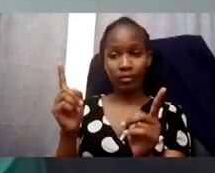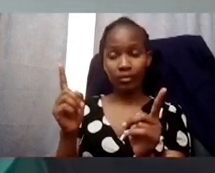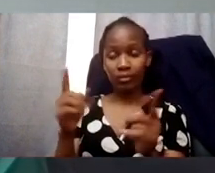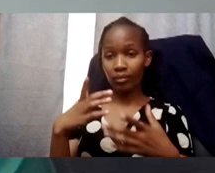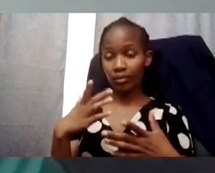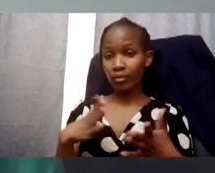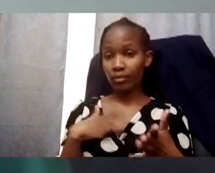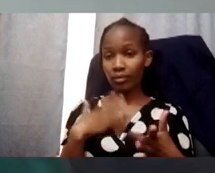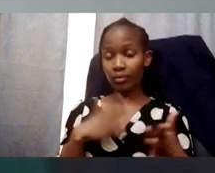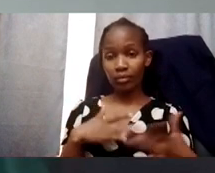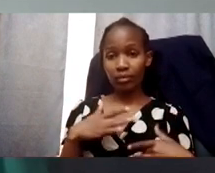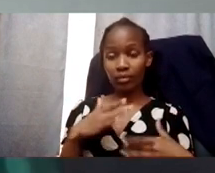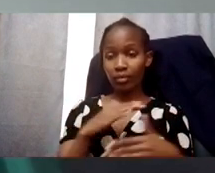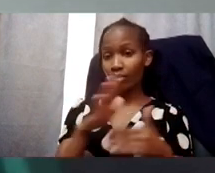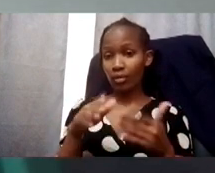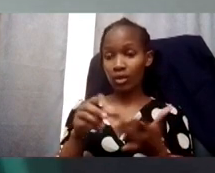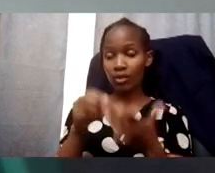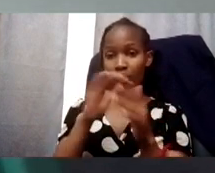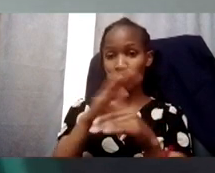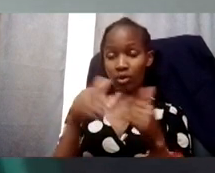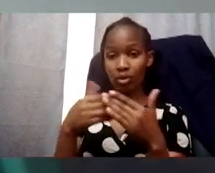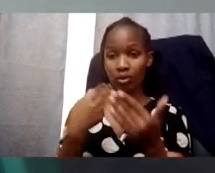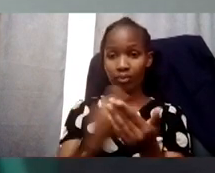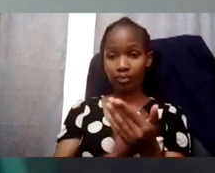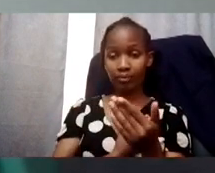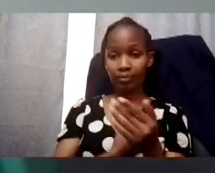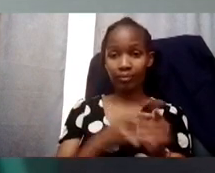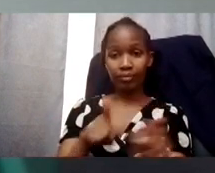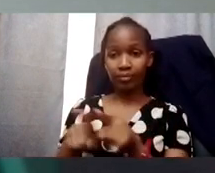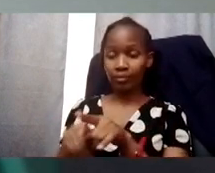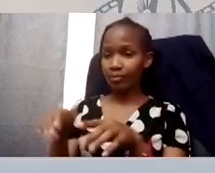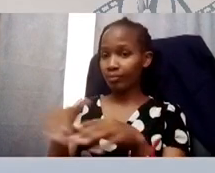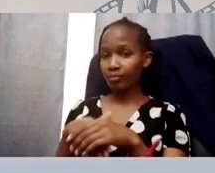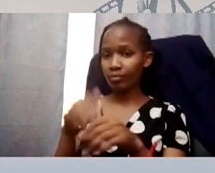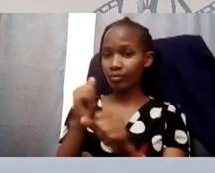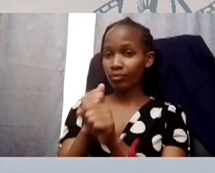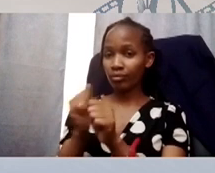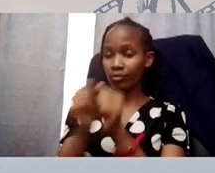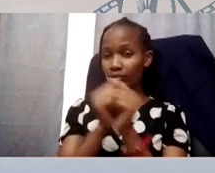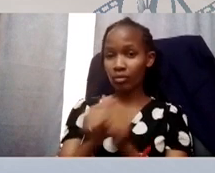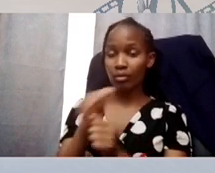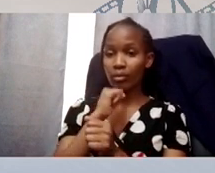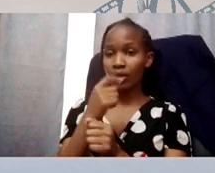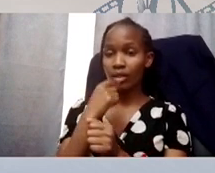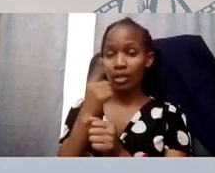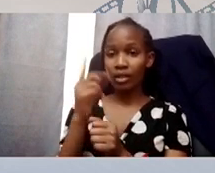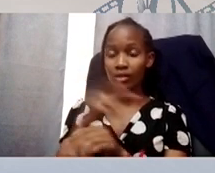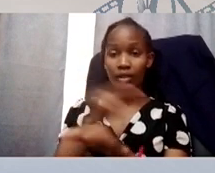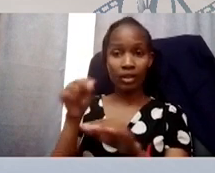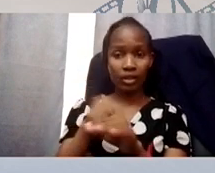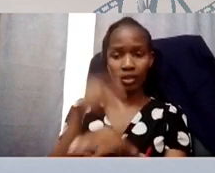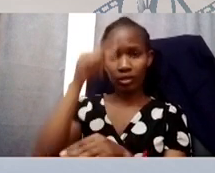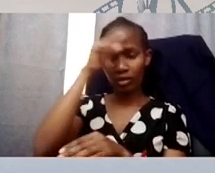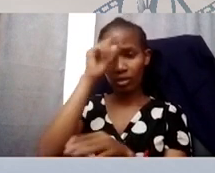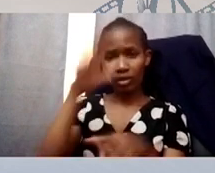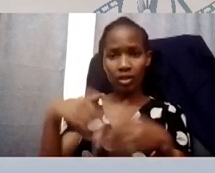of us. And in terms of cooperation, you did mention the national government. How do you work with